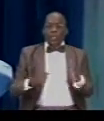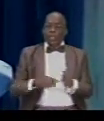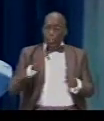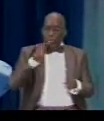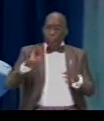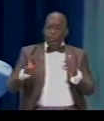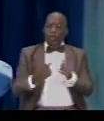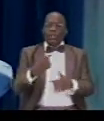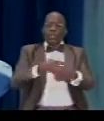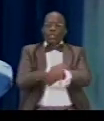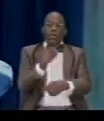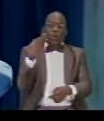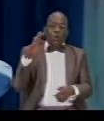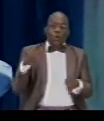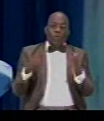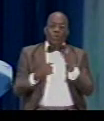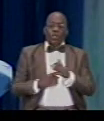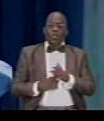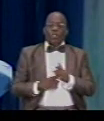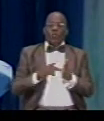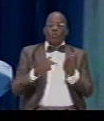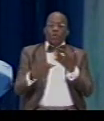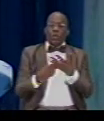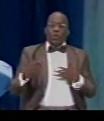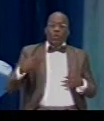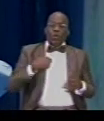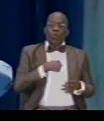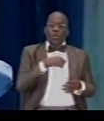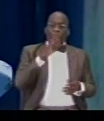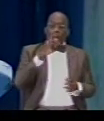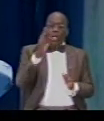this program. We are just starting.